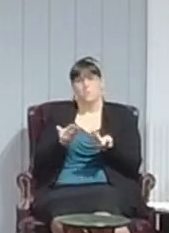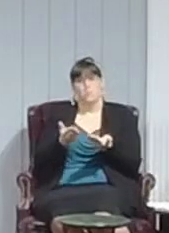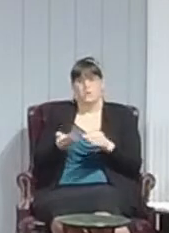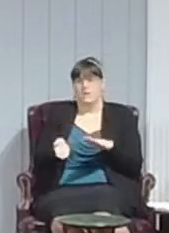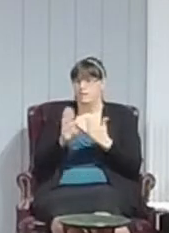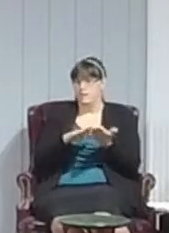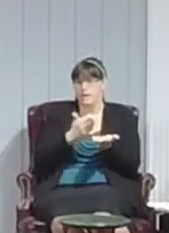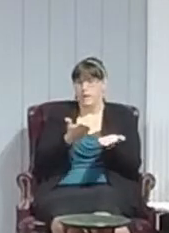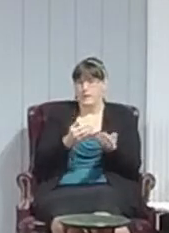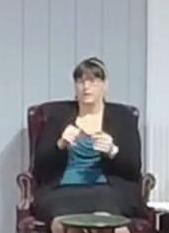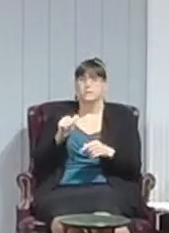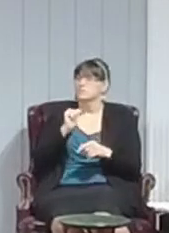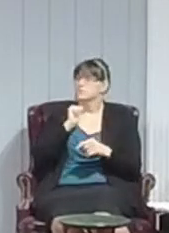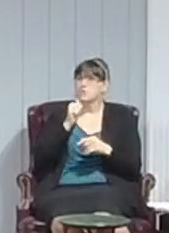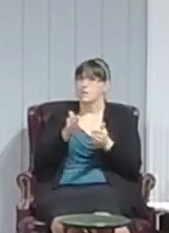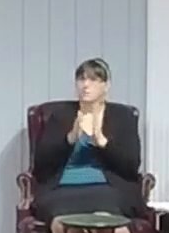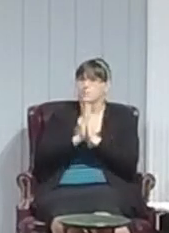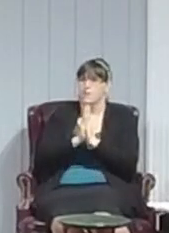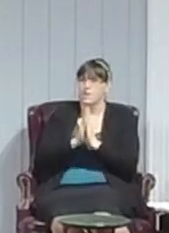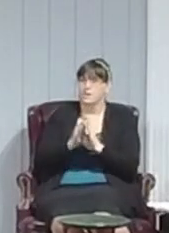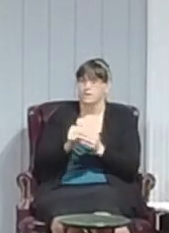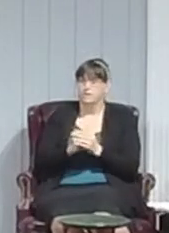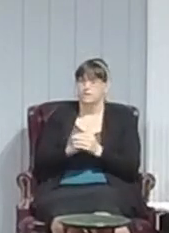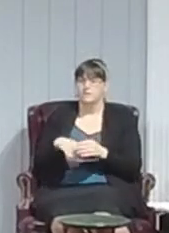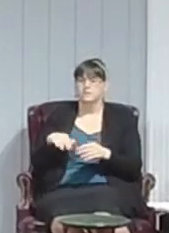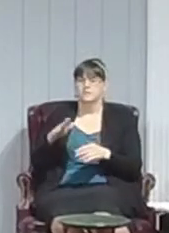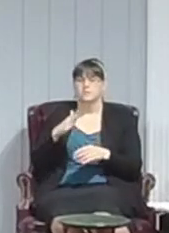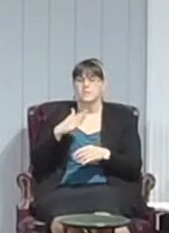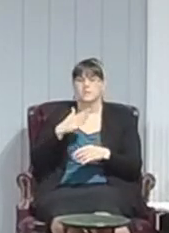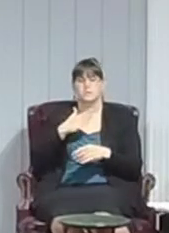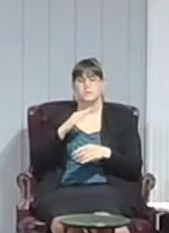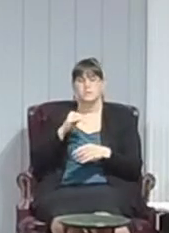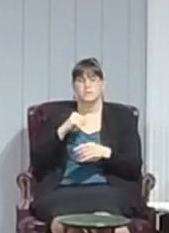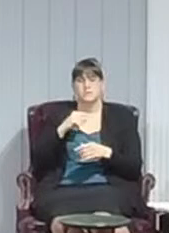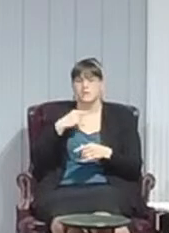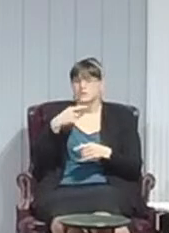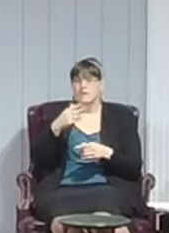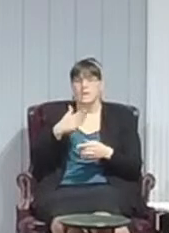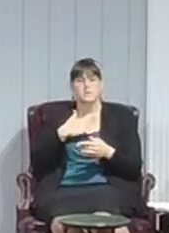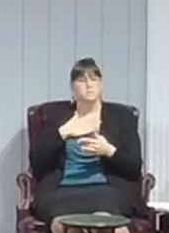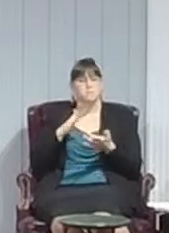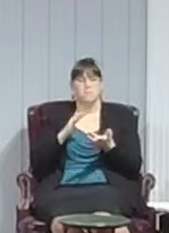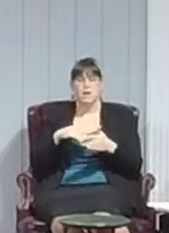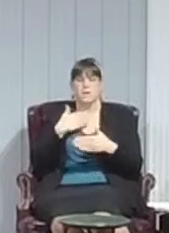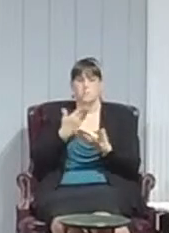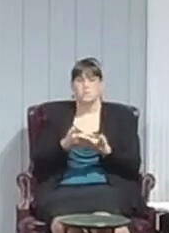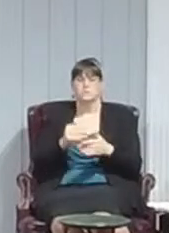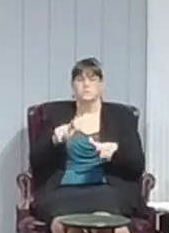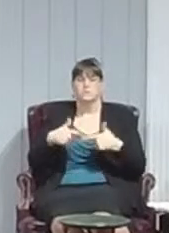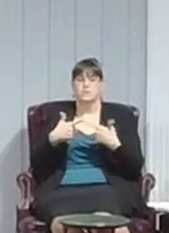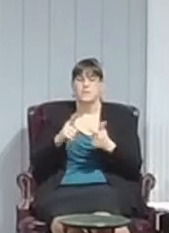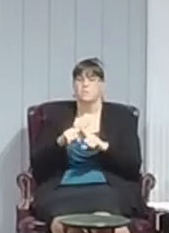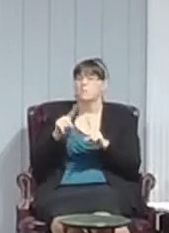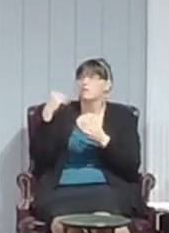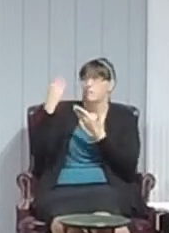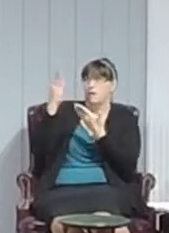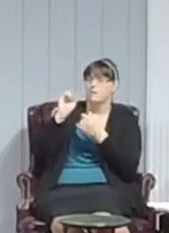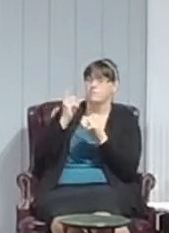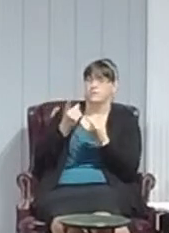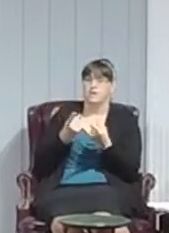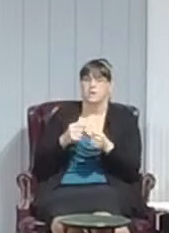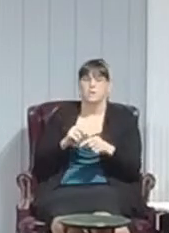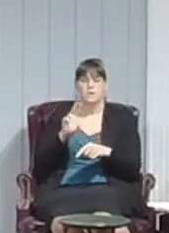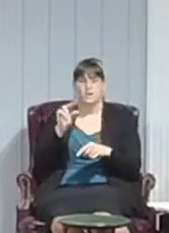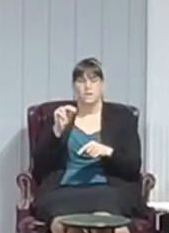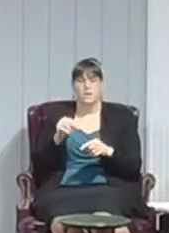praying at all. He's not praying, God, it's my will to live, but not my will, thine be done. He is praying that